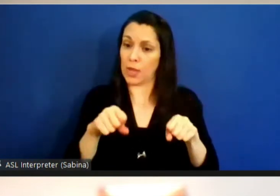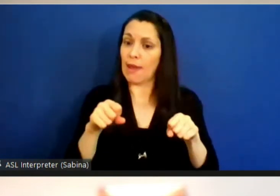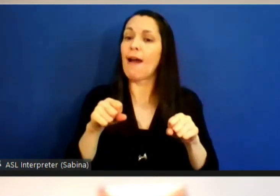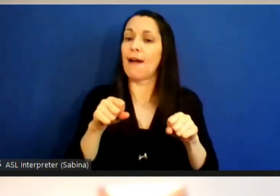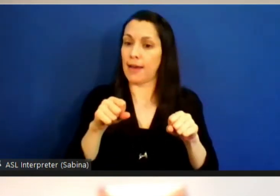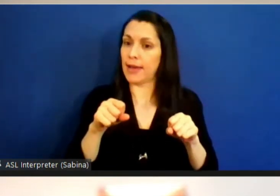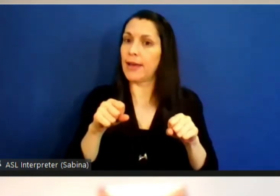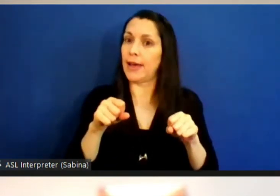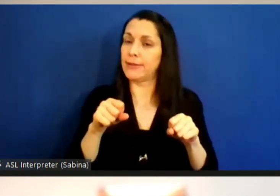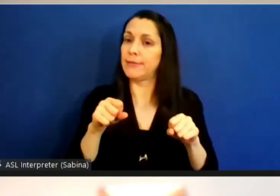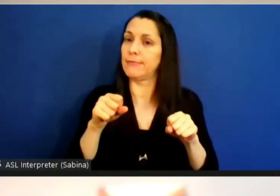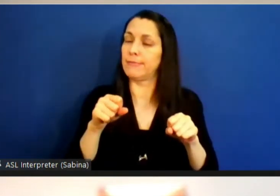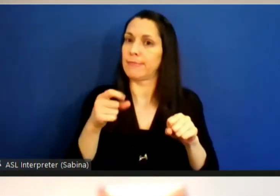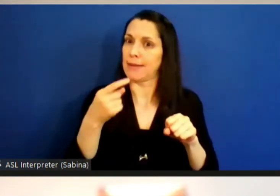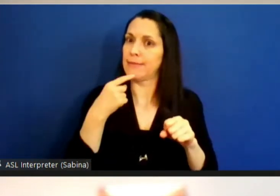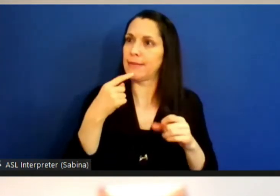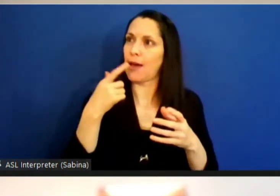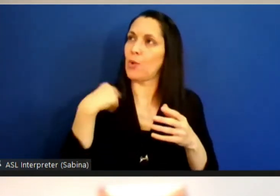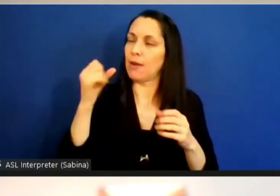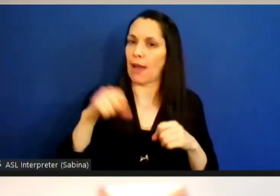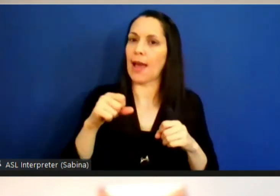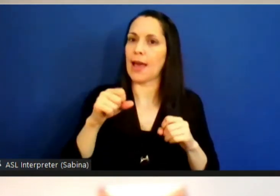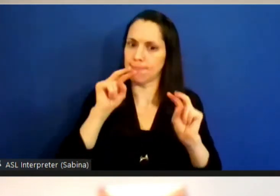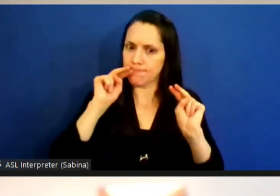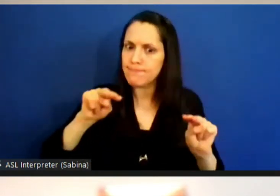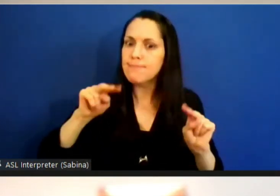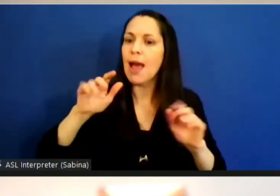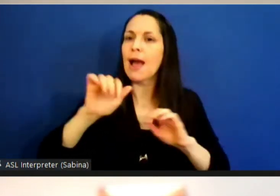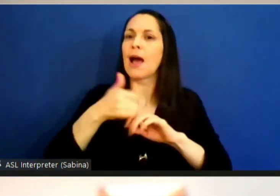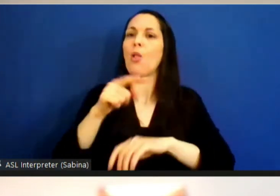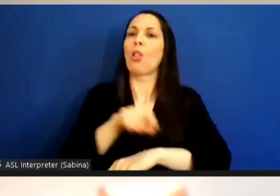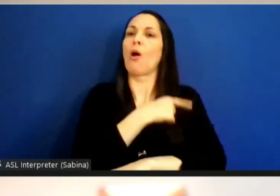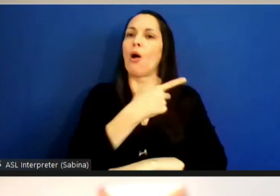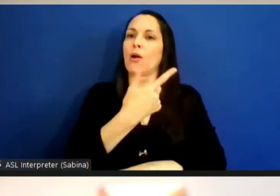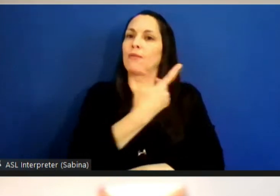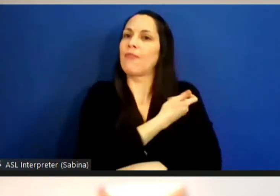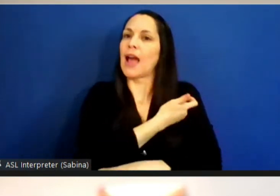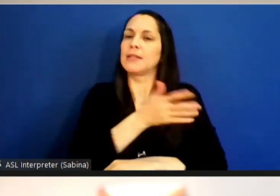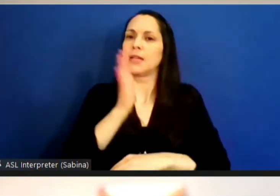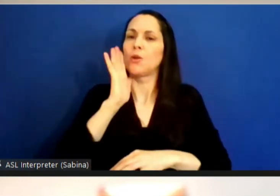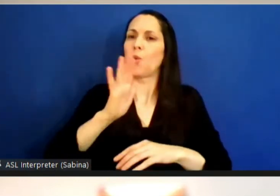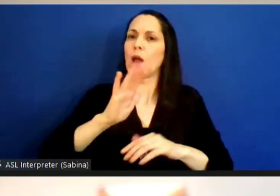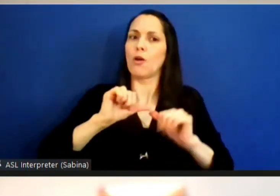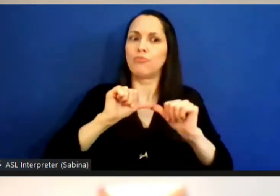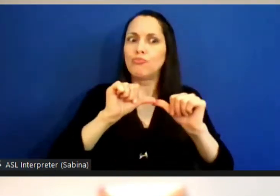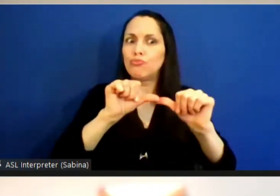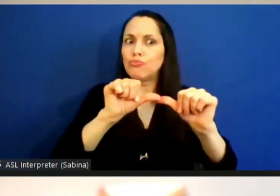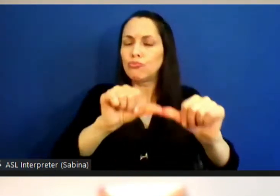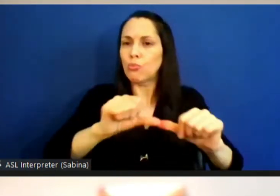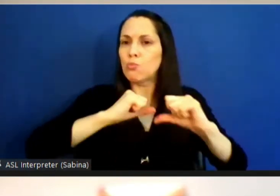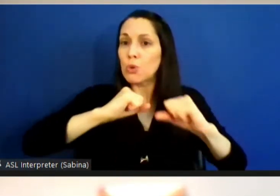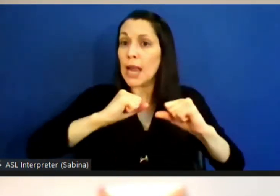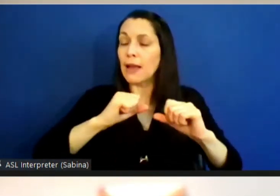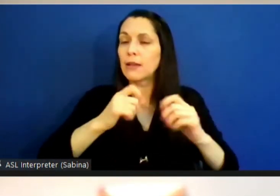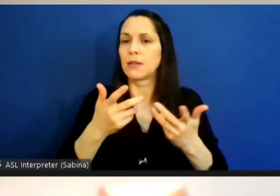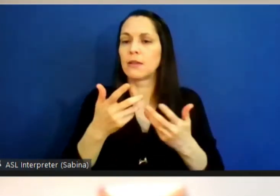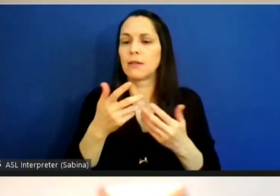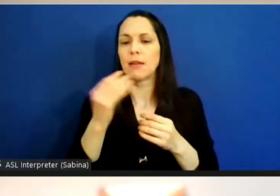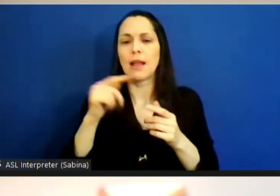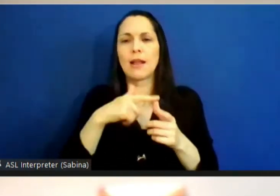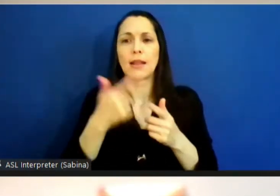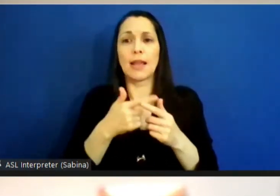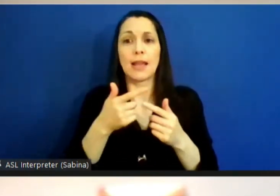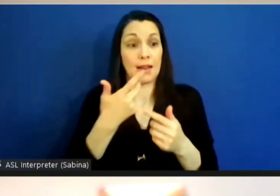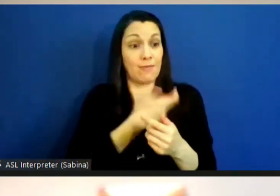clearly how long the vaccines are lasting. And really what we want to know is, what's it safe to do when you've had these vaccines?